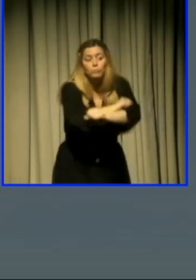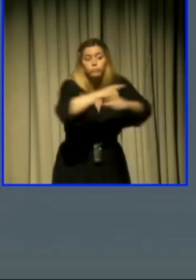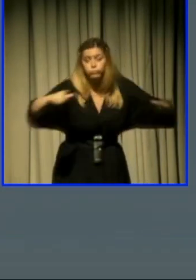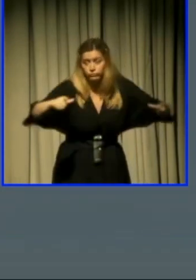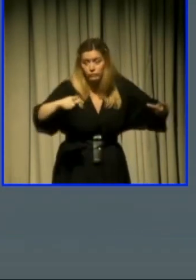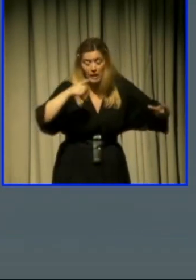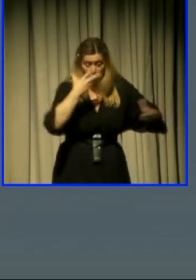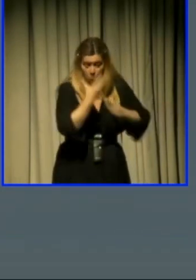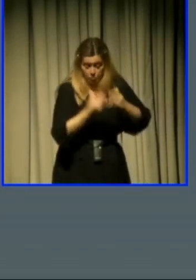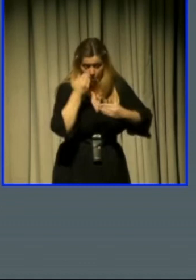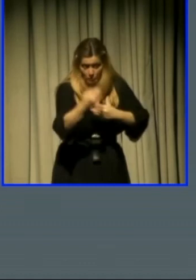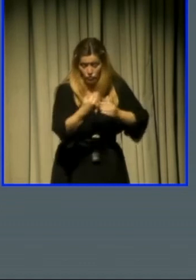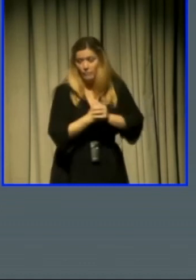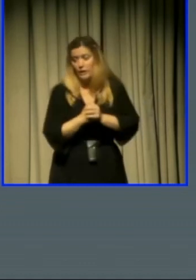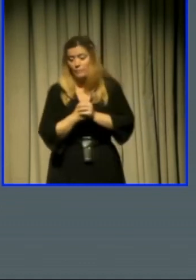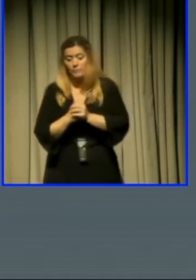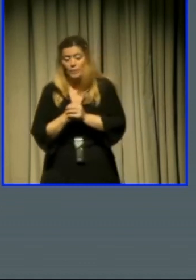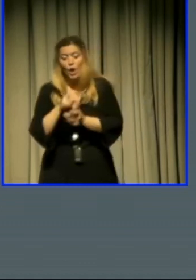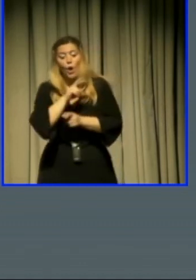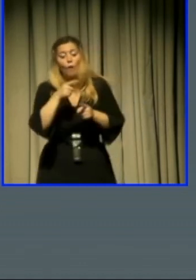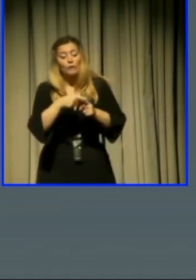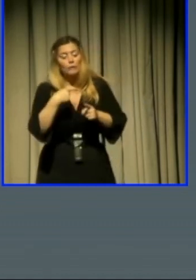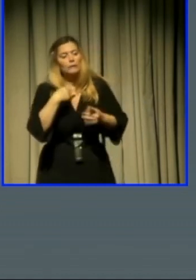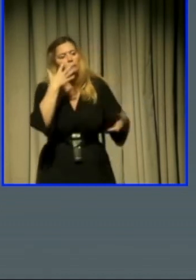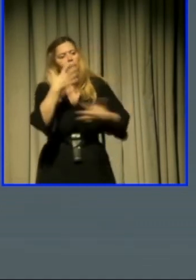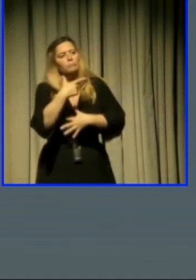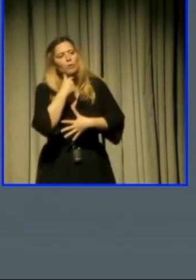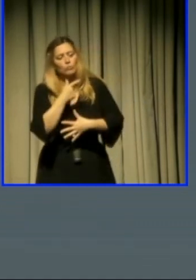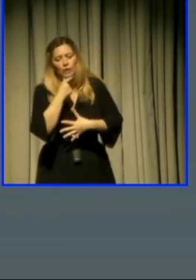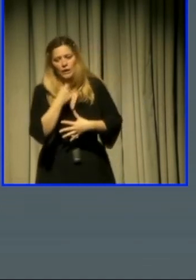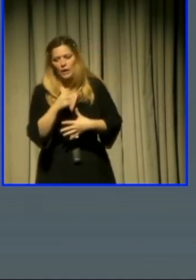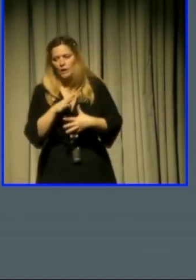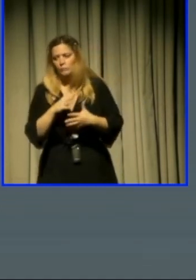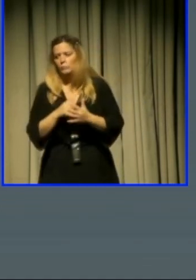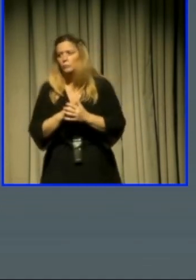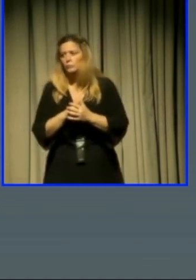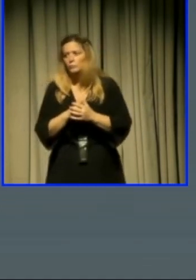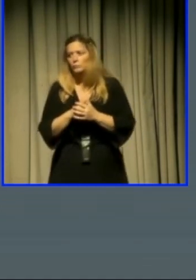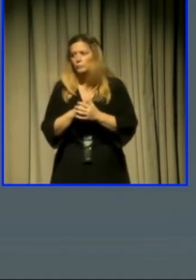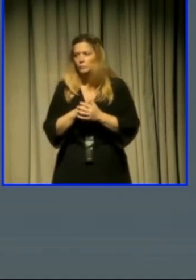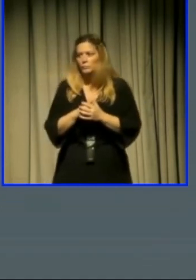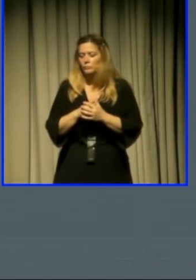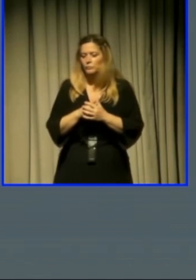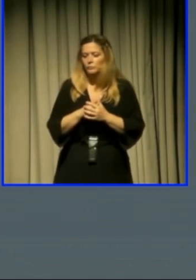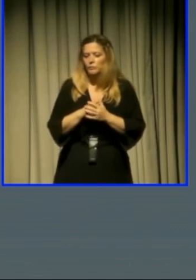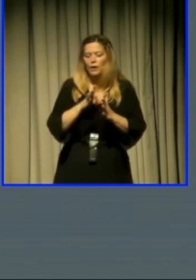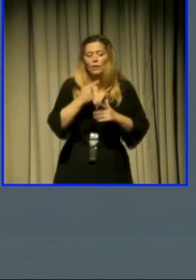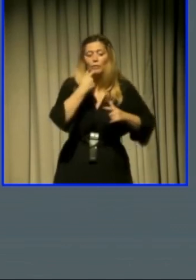Another thing that I want to highlight when it comes to the digital space is that a lot of our